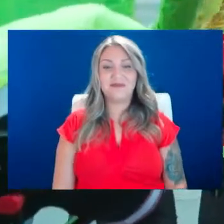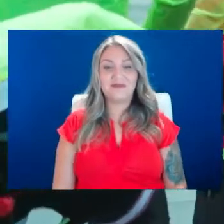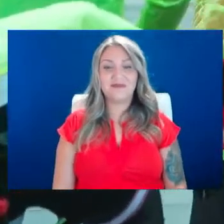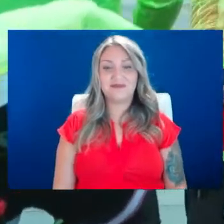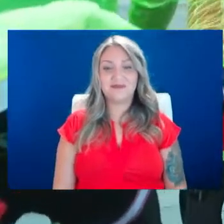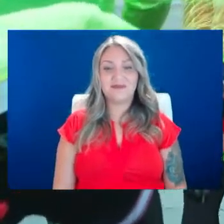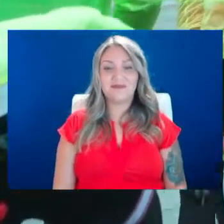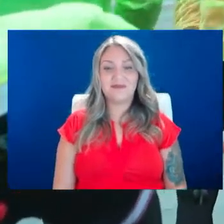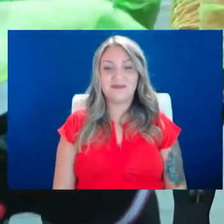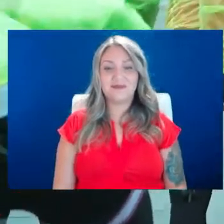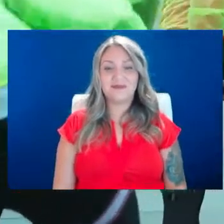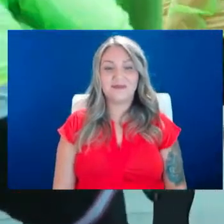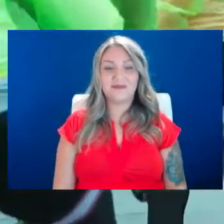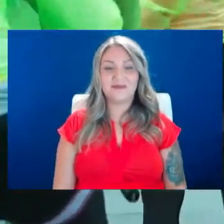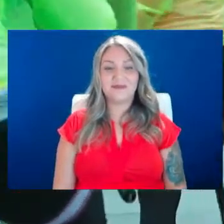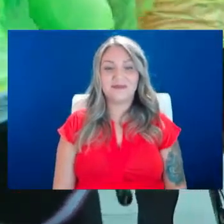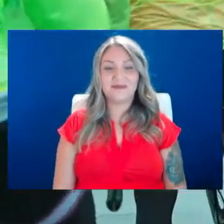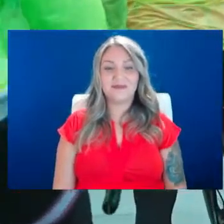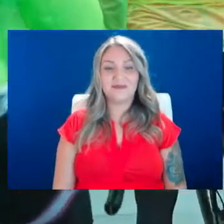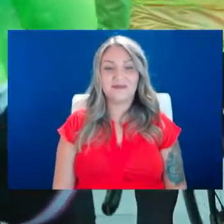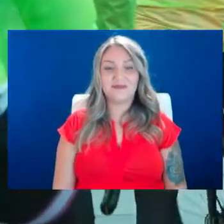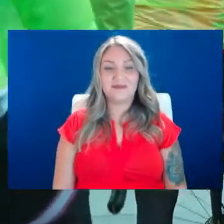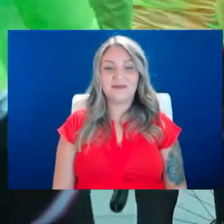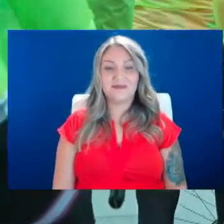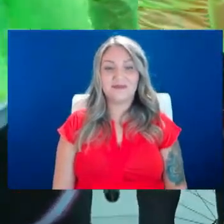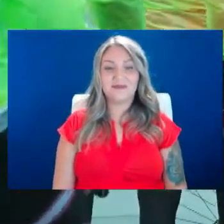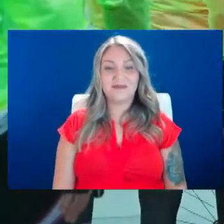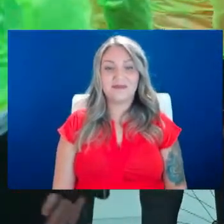Yeah, he's okay.